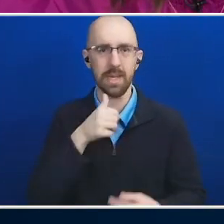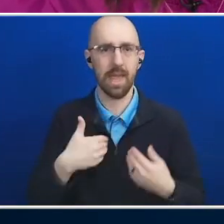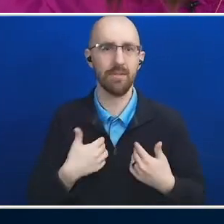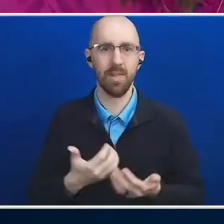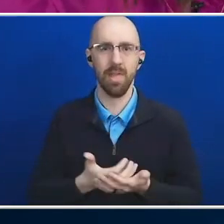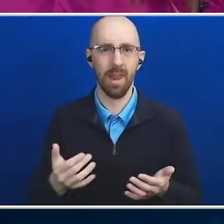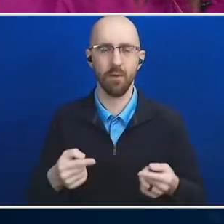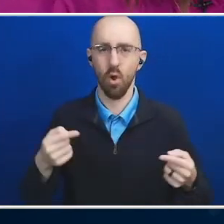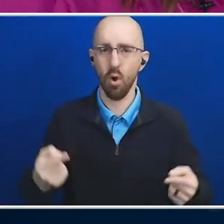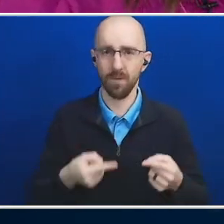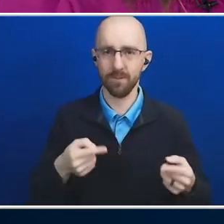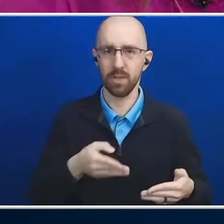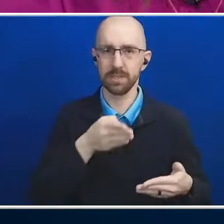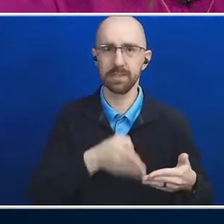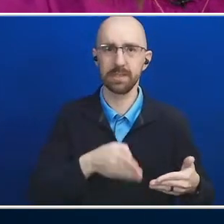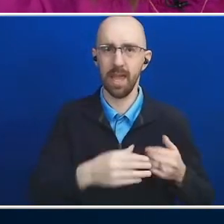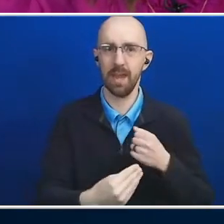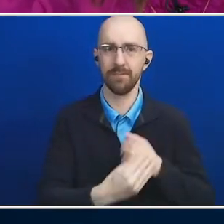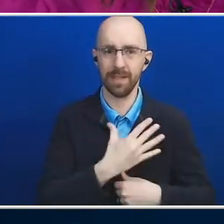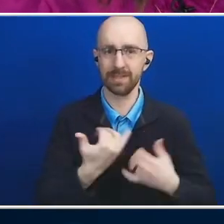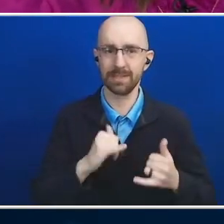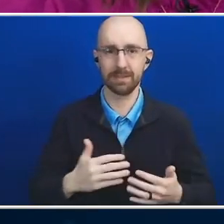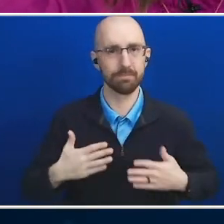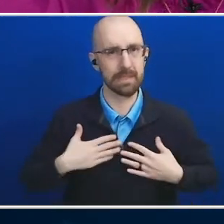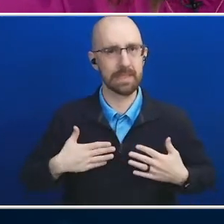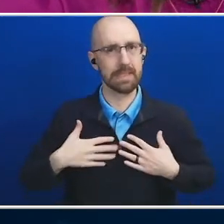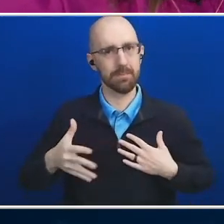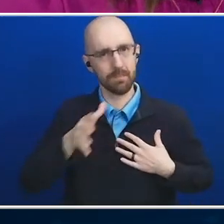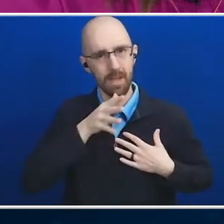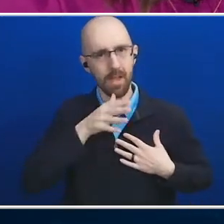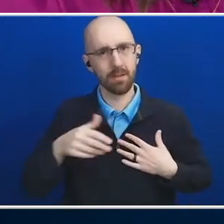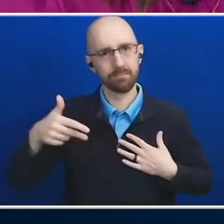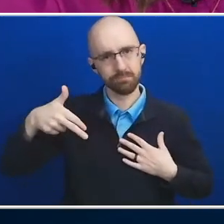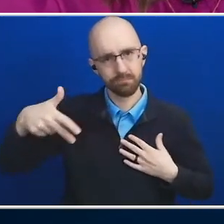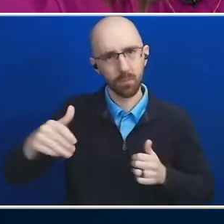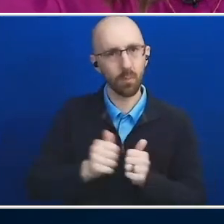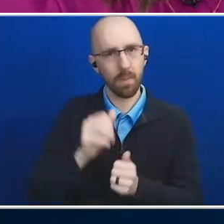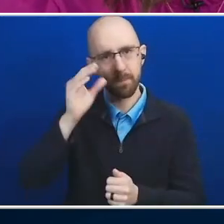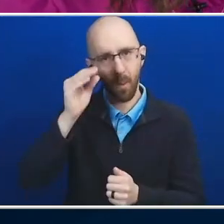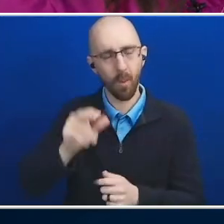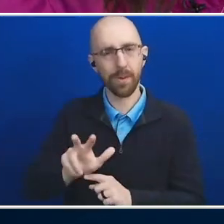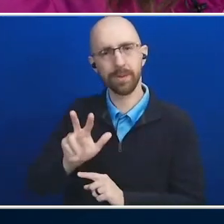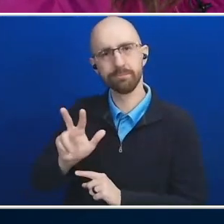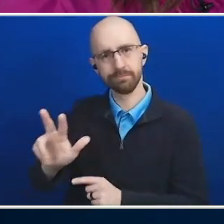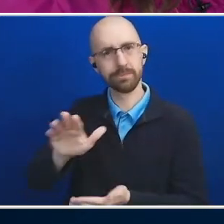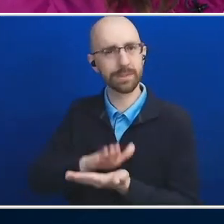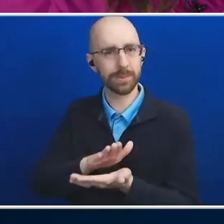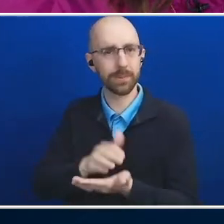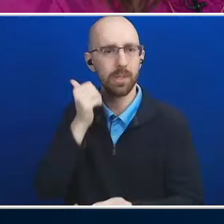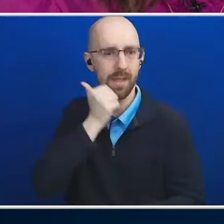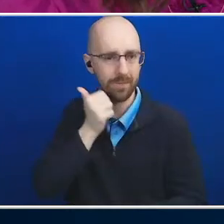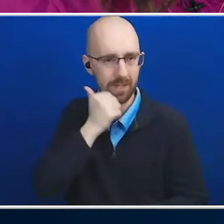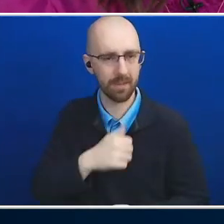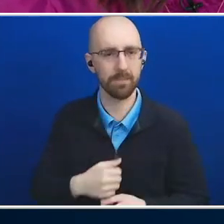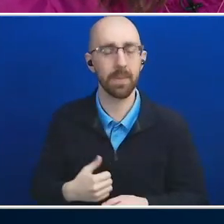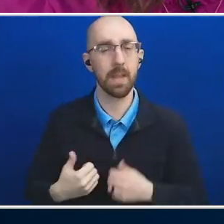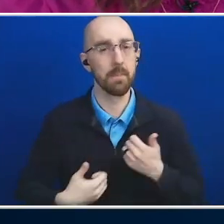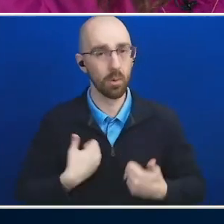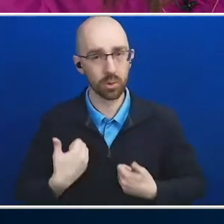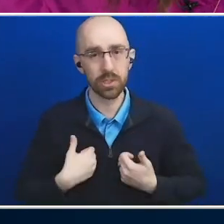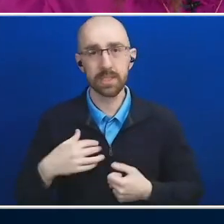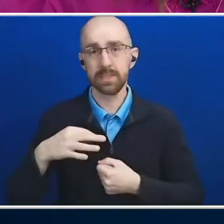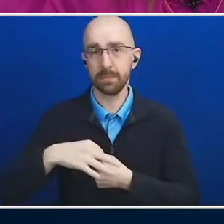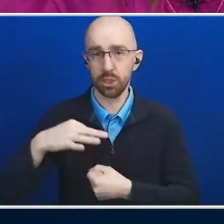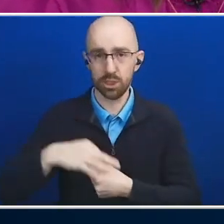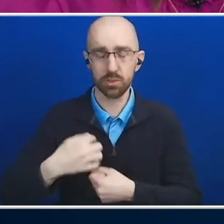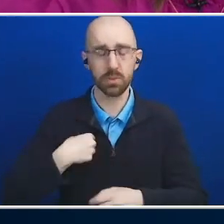I was still able to be me, to be mom, to walk our boys to school each day. emotionally, spiritually, we relied a lot on